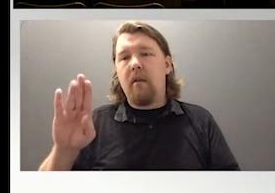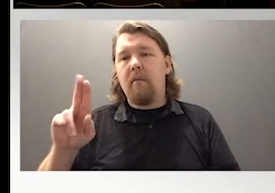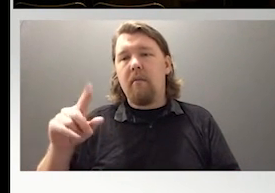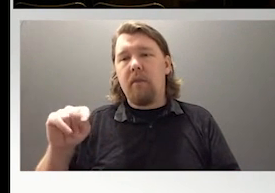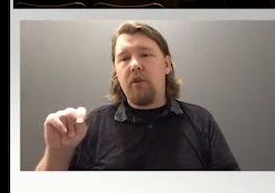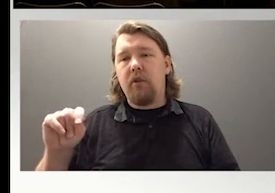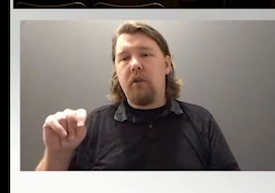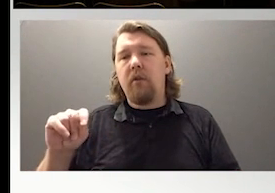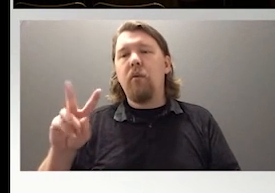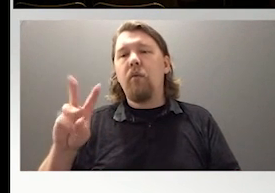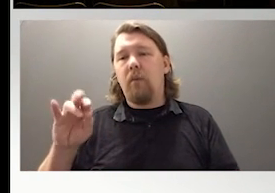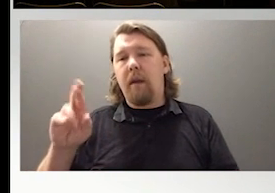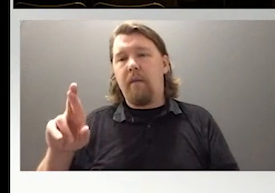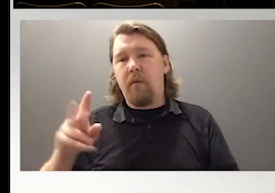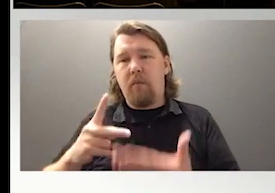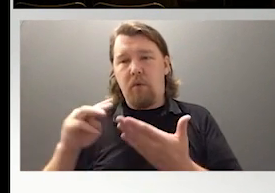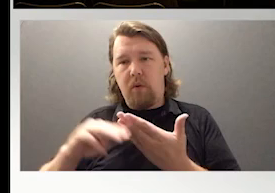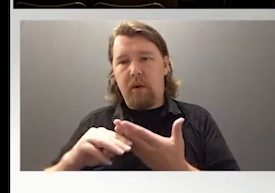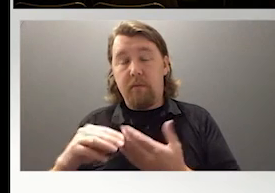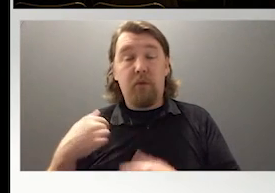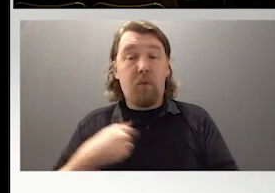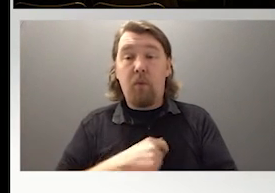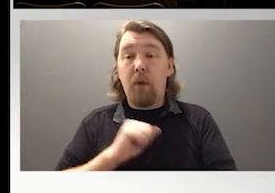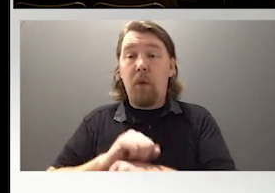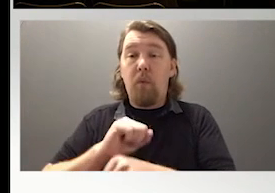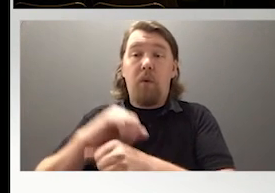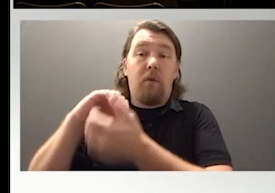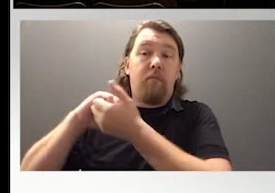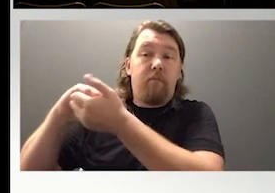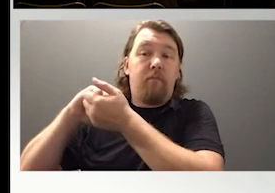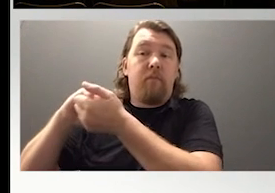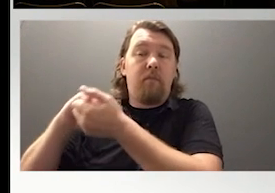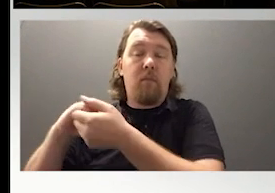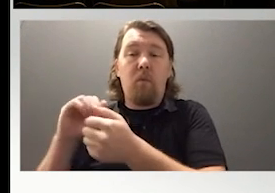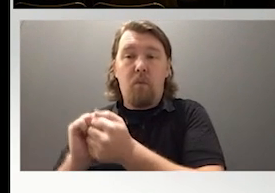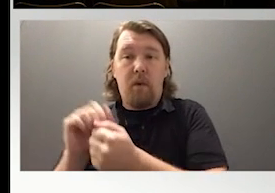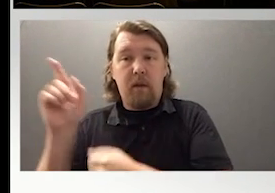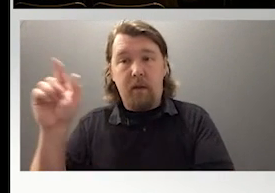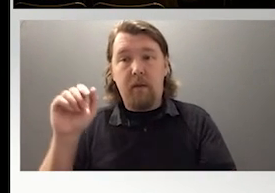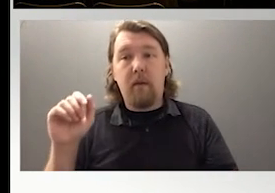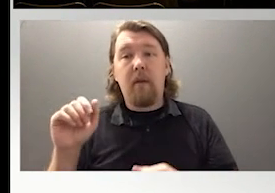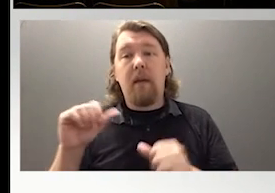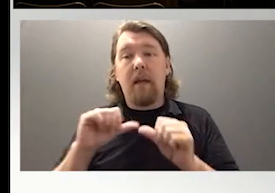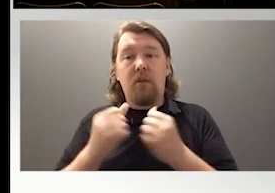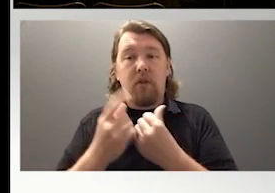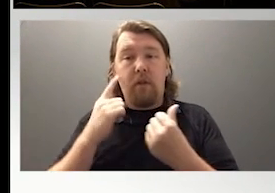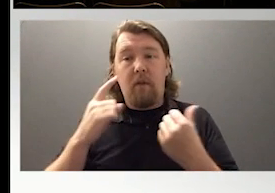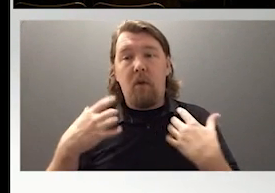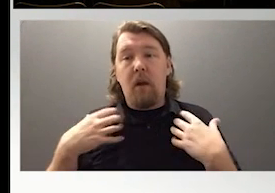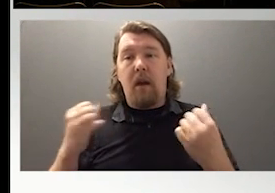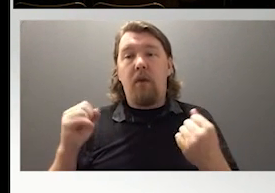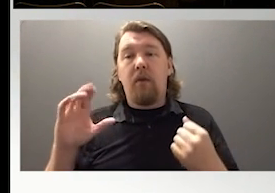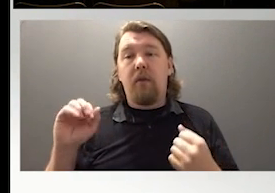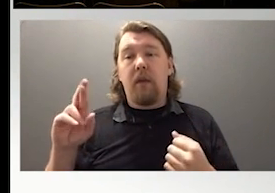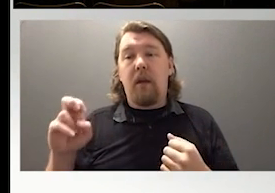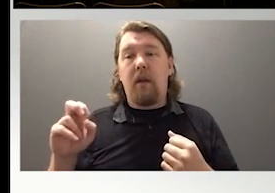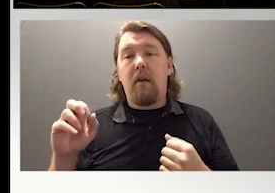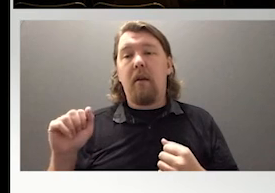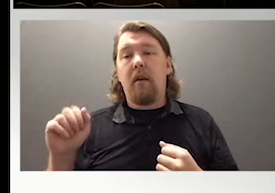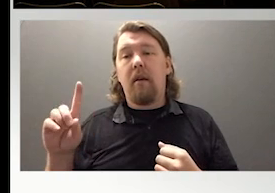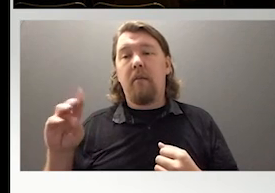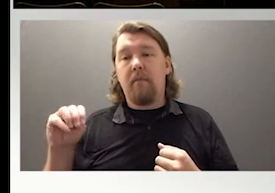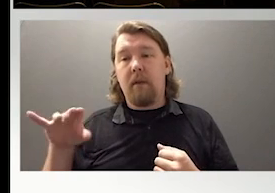program. So we work hand in hand with the Agency for Healthcare Administration to